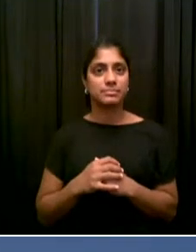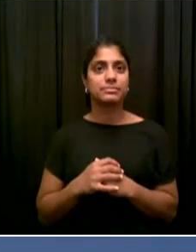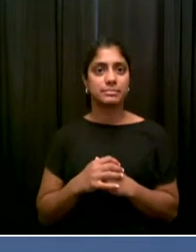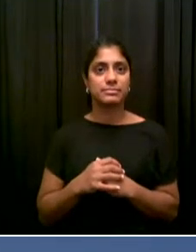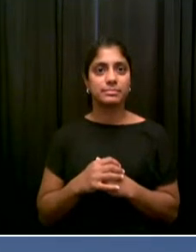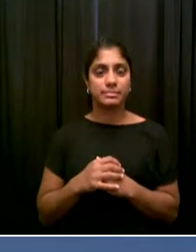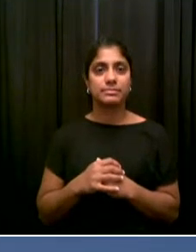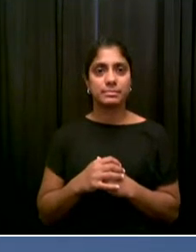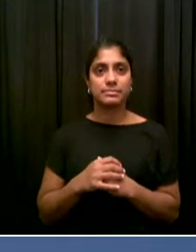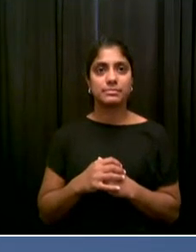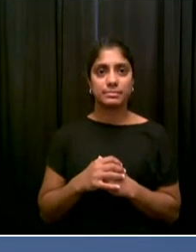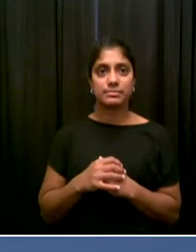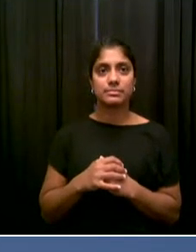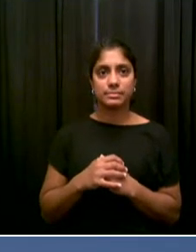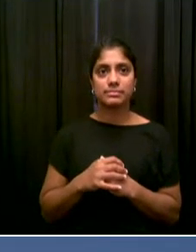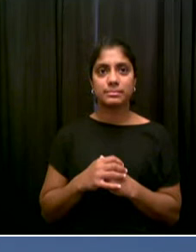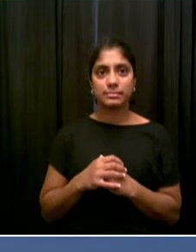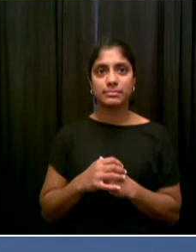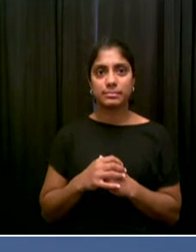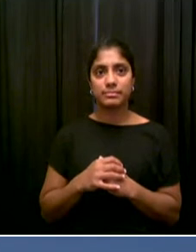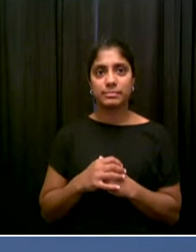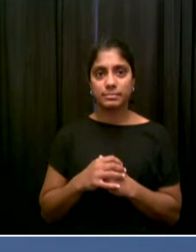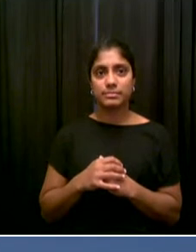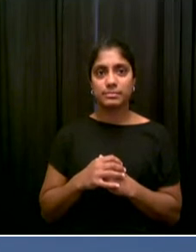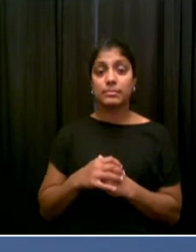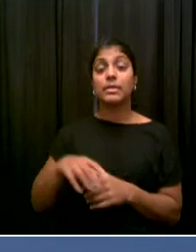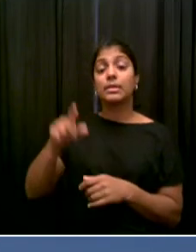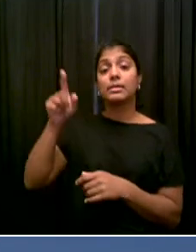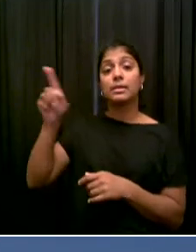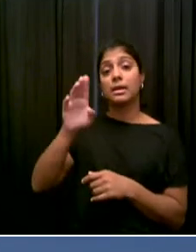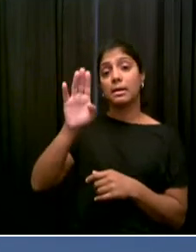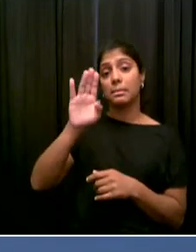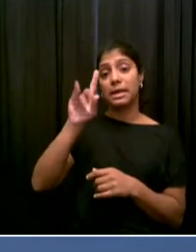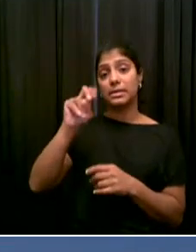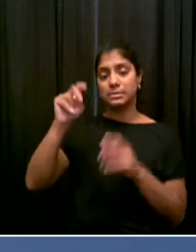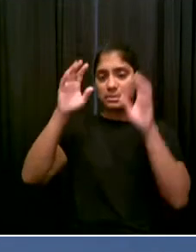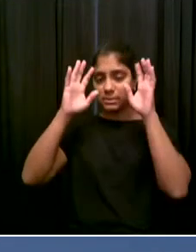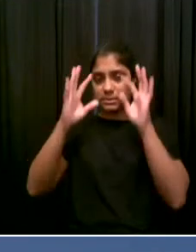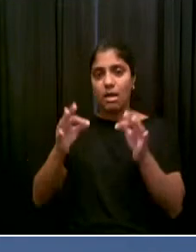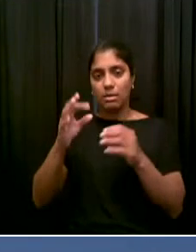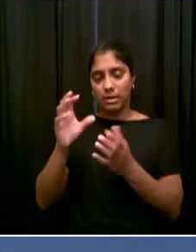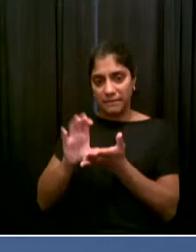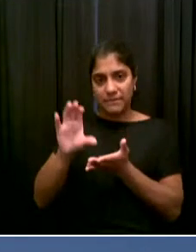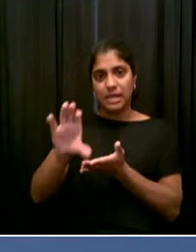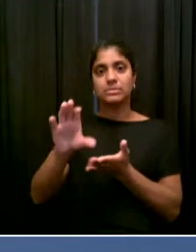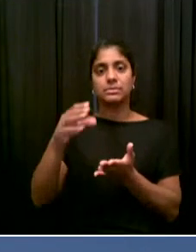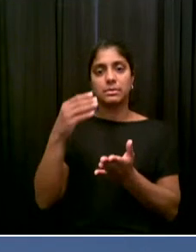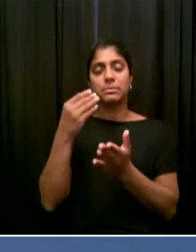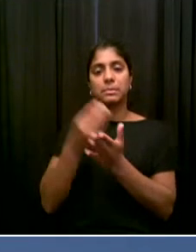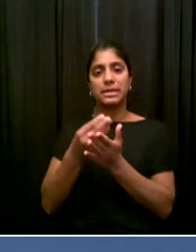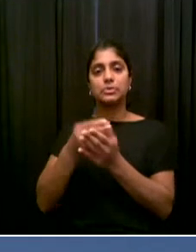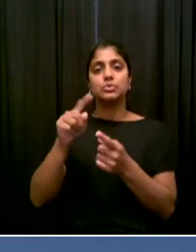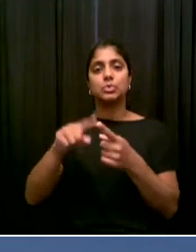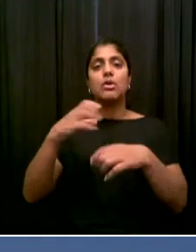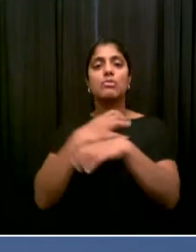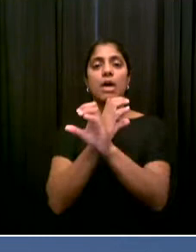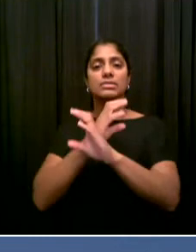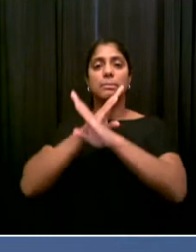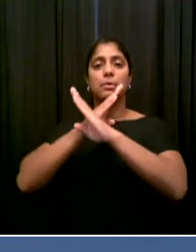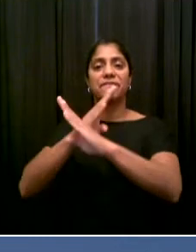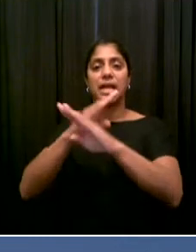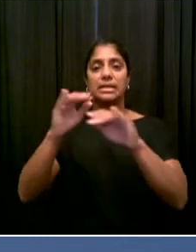against violence. The president's focusing on expanding summer youth program. New York City, we've continued to expand summer